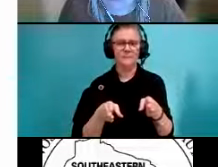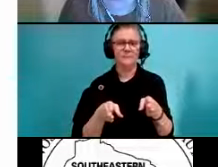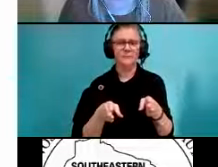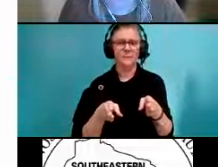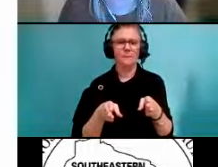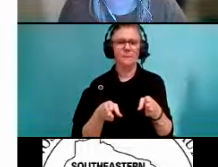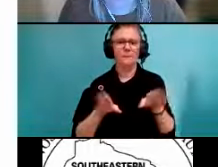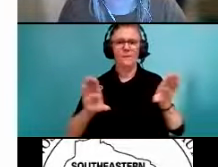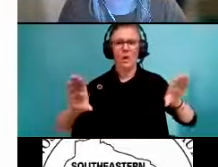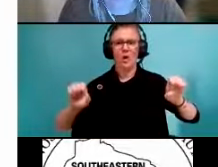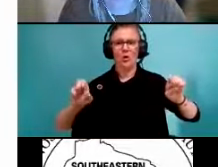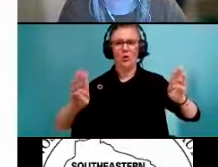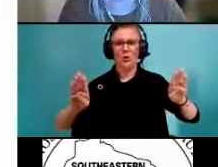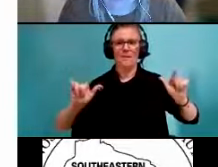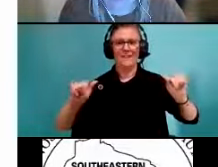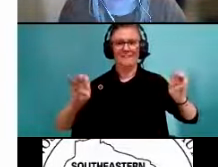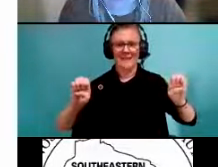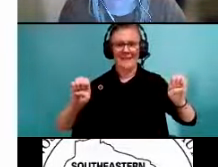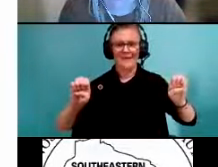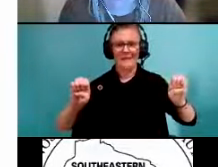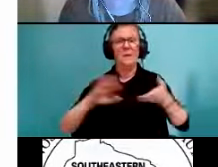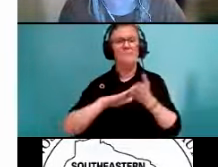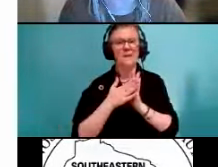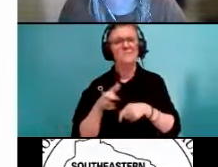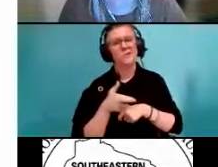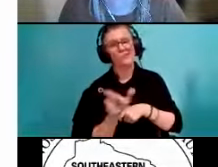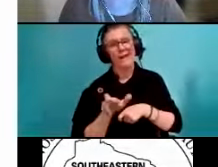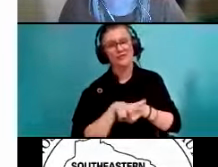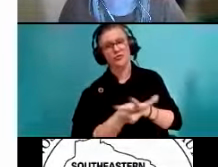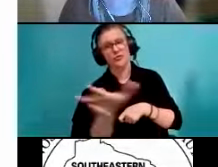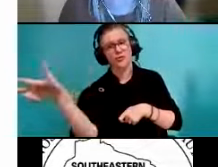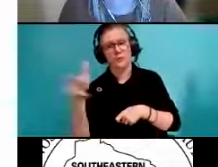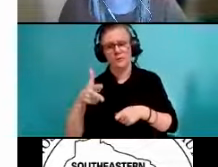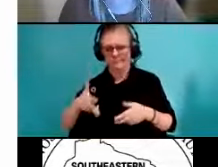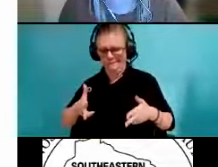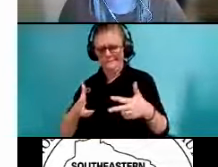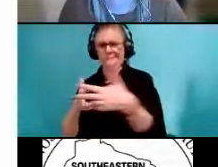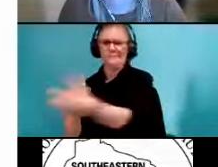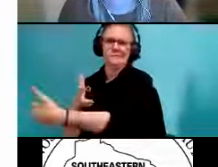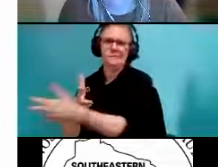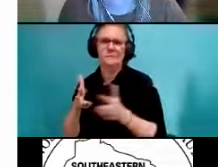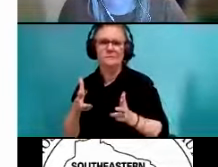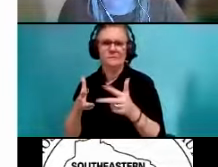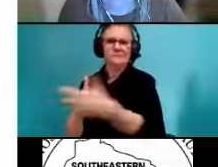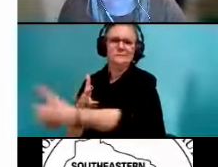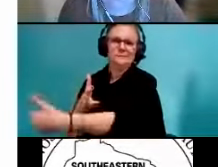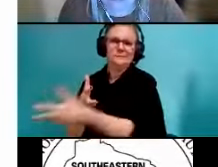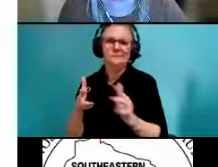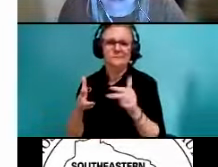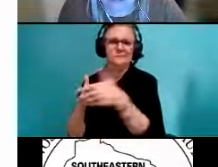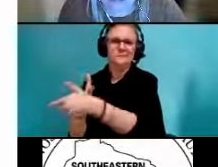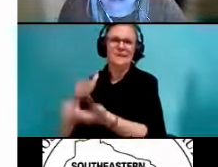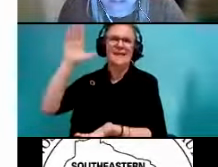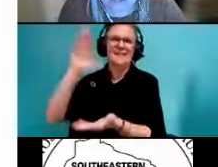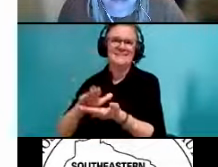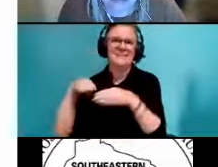curb lane becomes also a right turn lane, and that is less efficient to move the transit